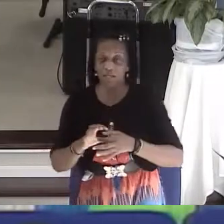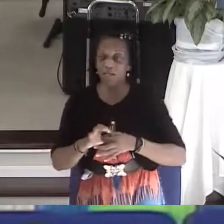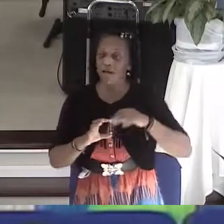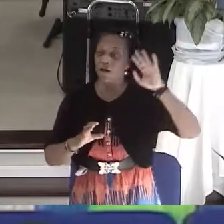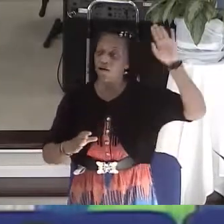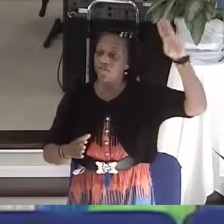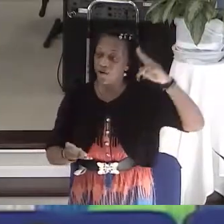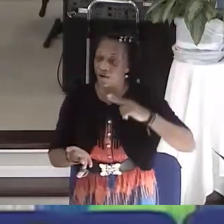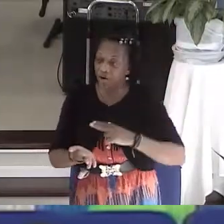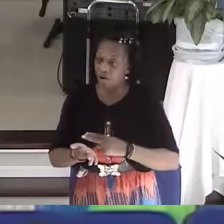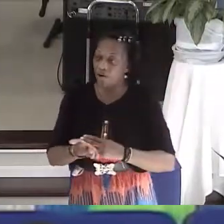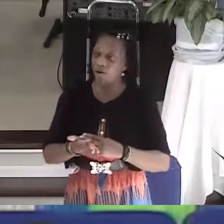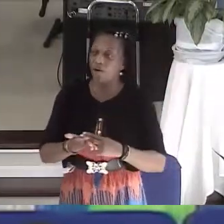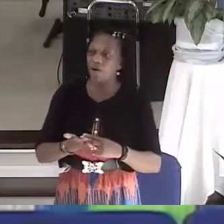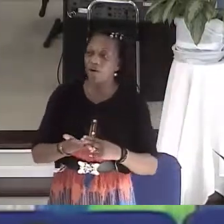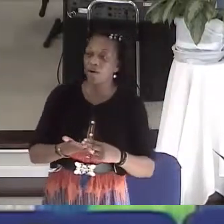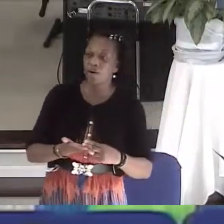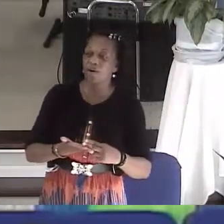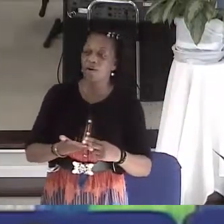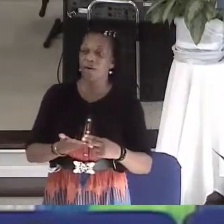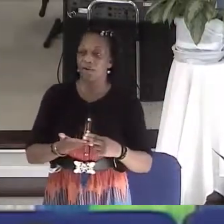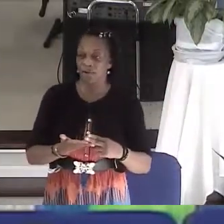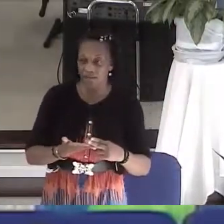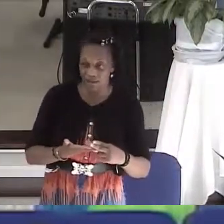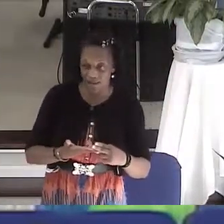beauty of your